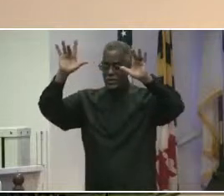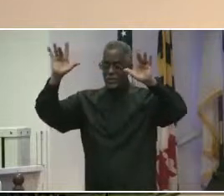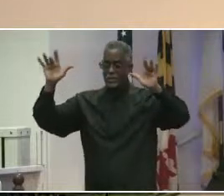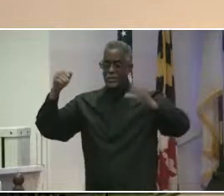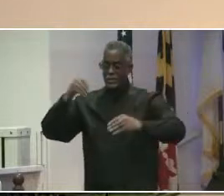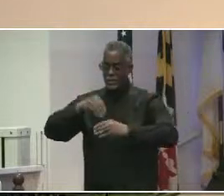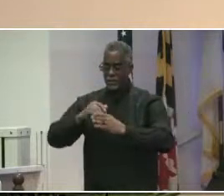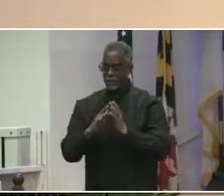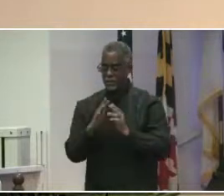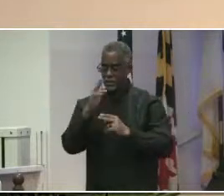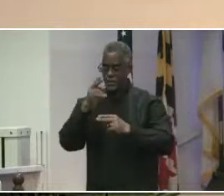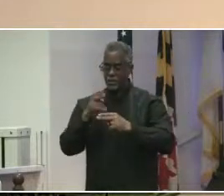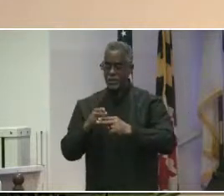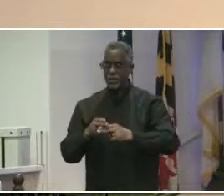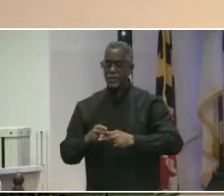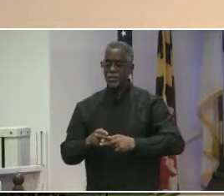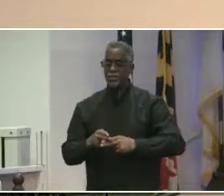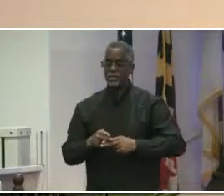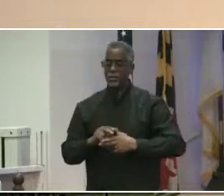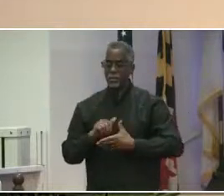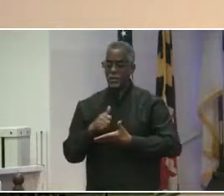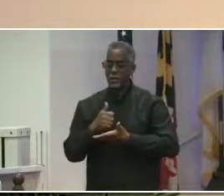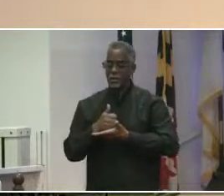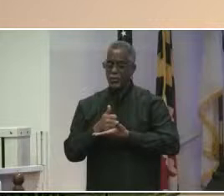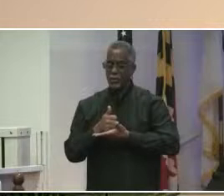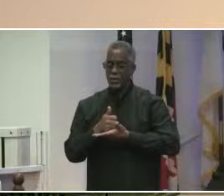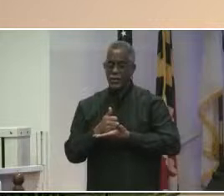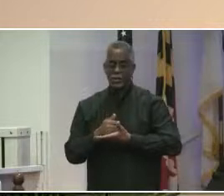In Jesus' name, amen.